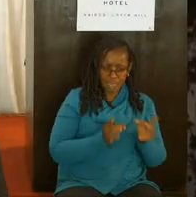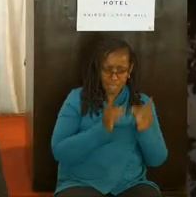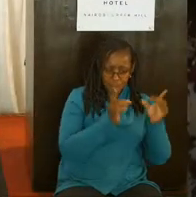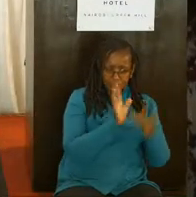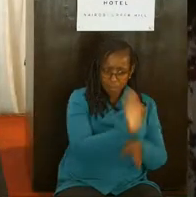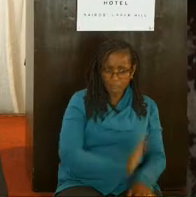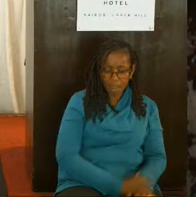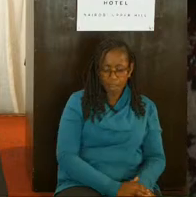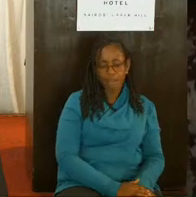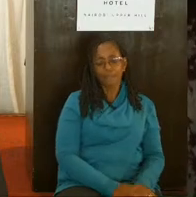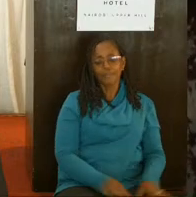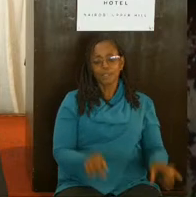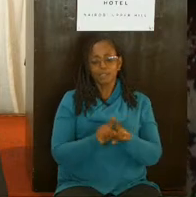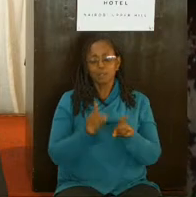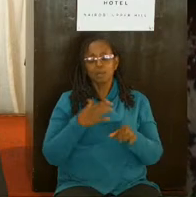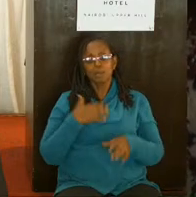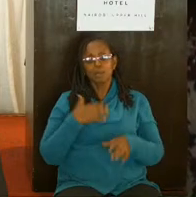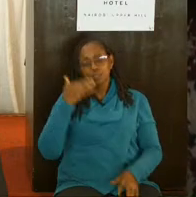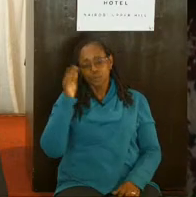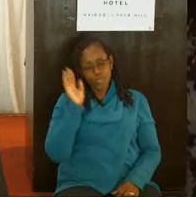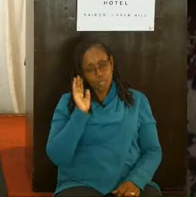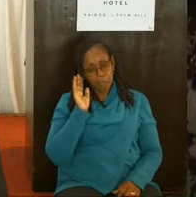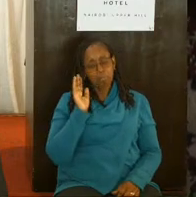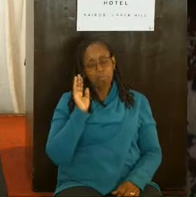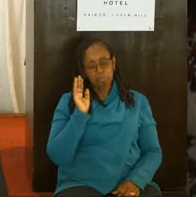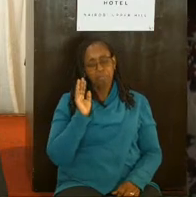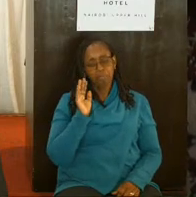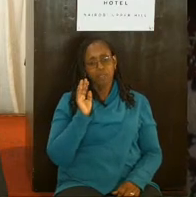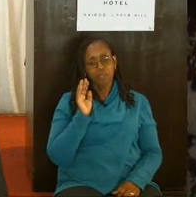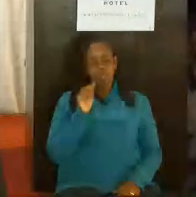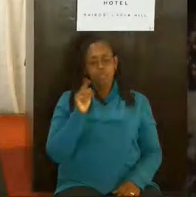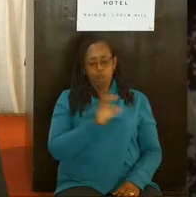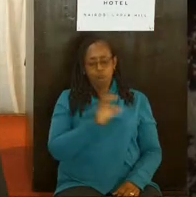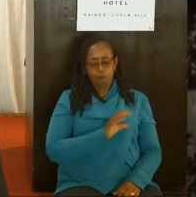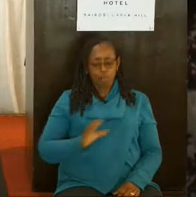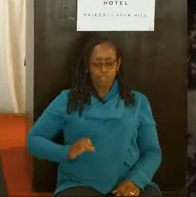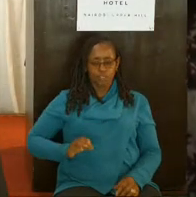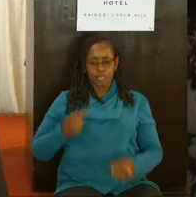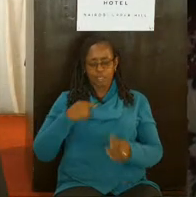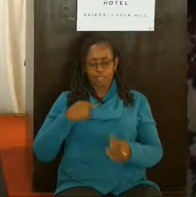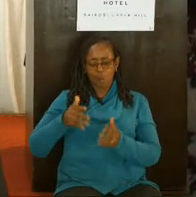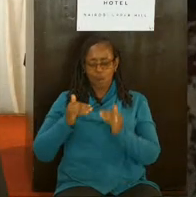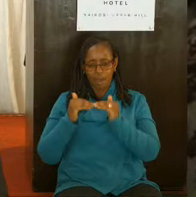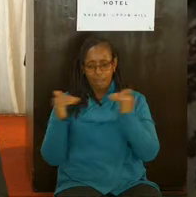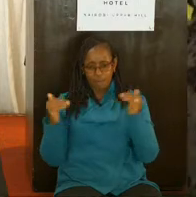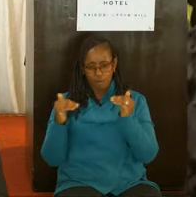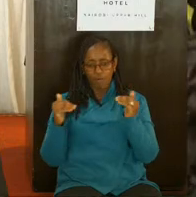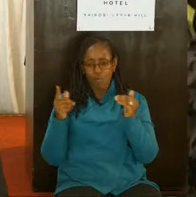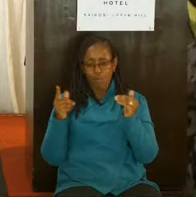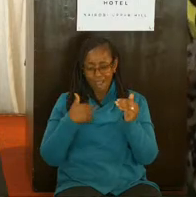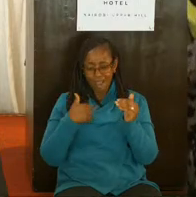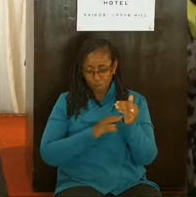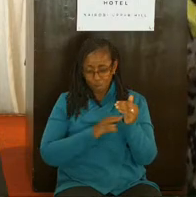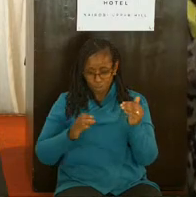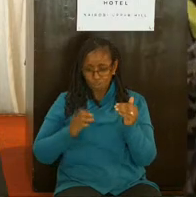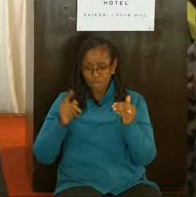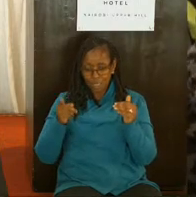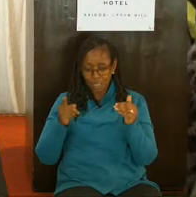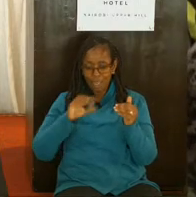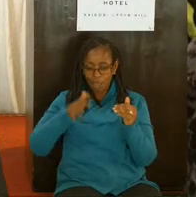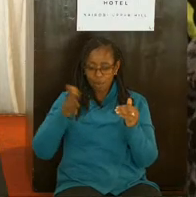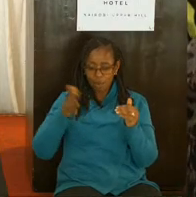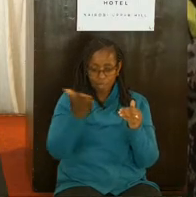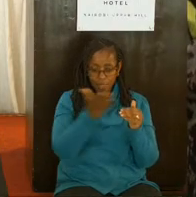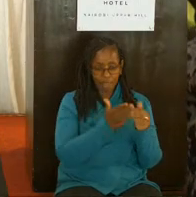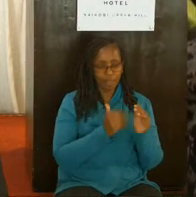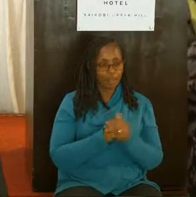then of course I also want to hear the process of this commission at the county levels do we have this commission at the counties are we feeling